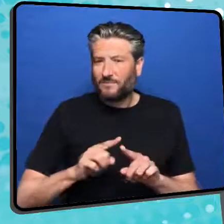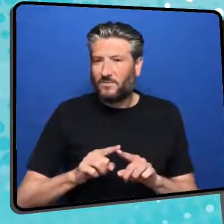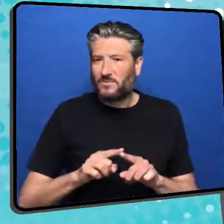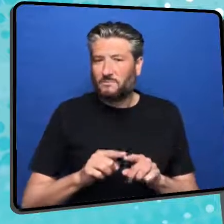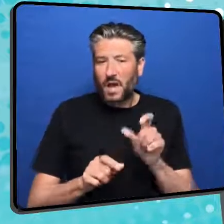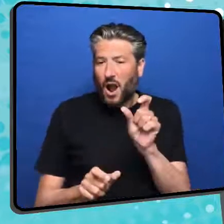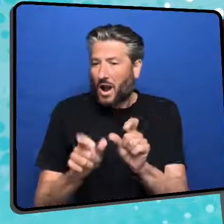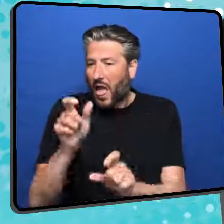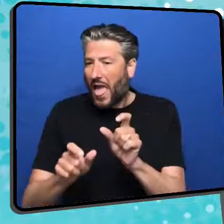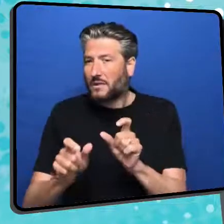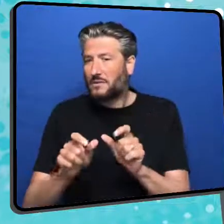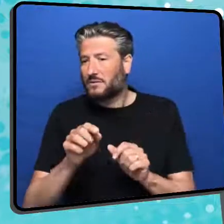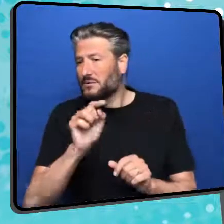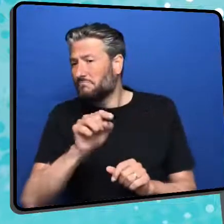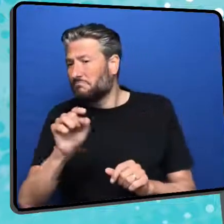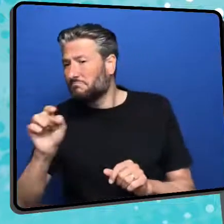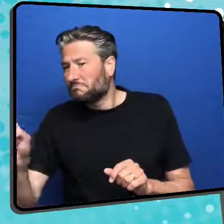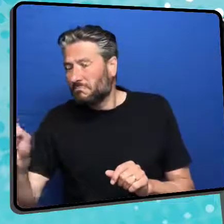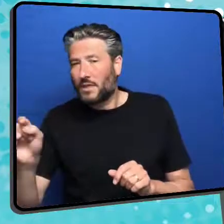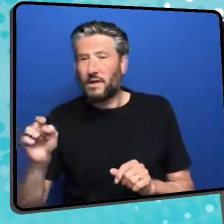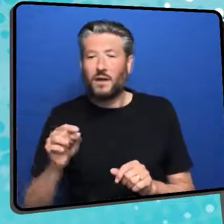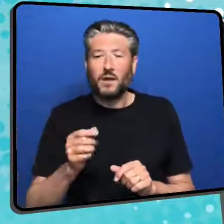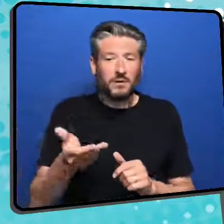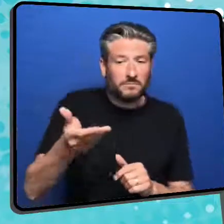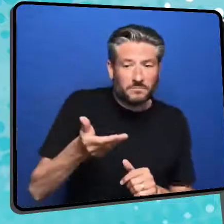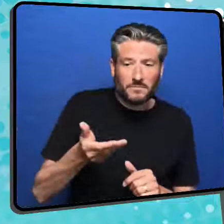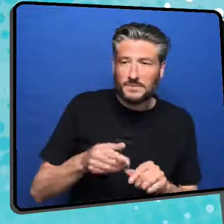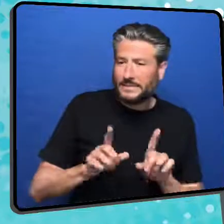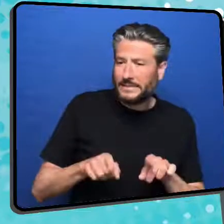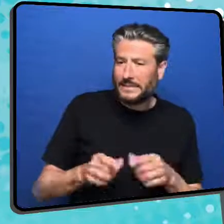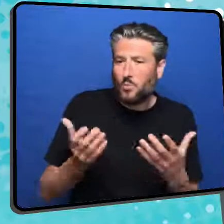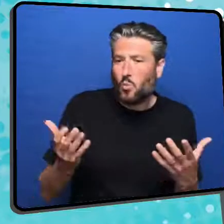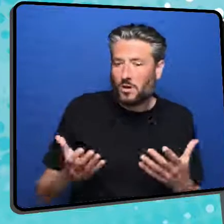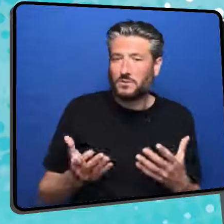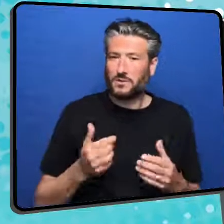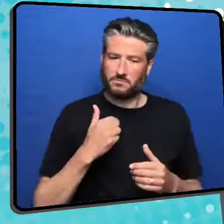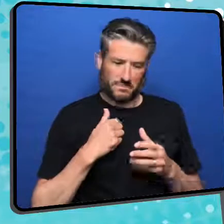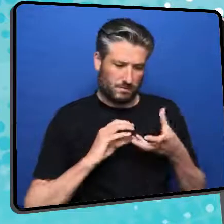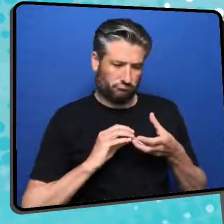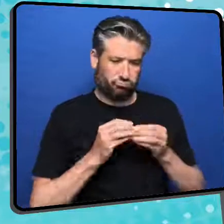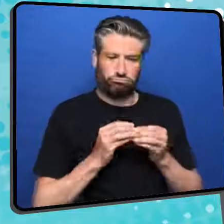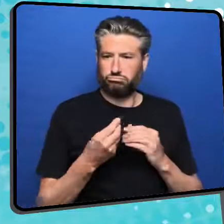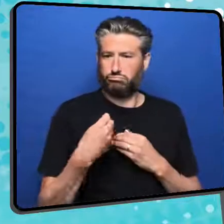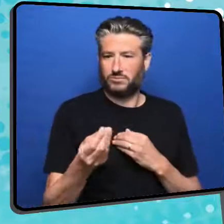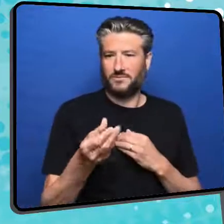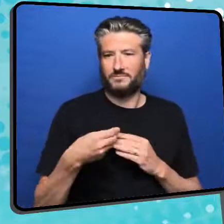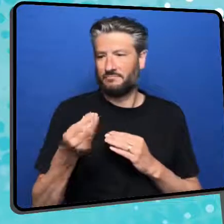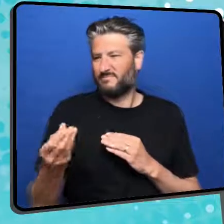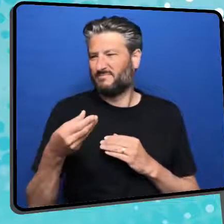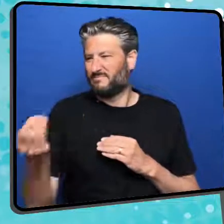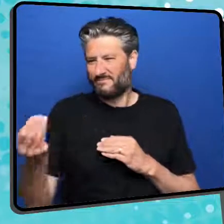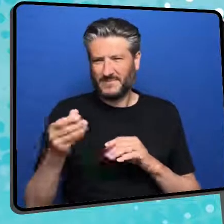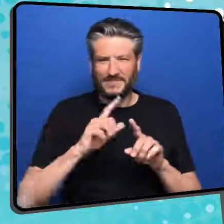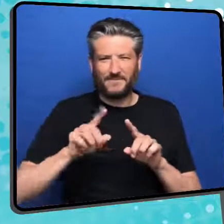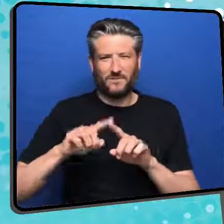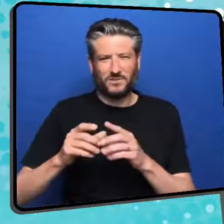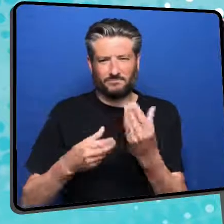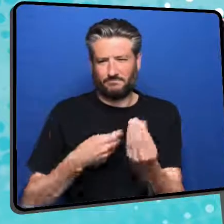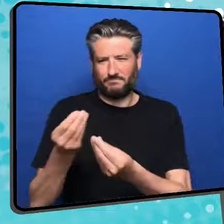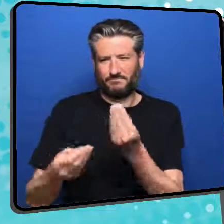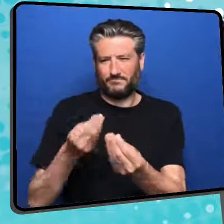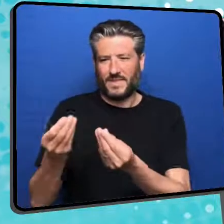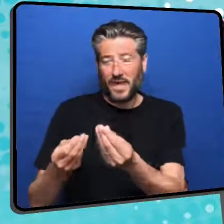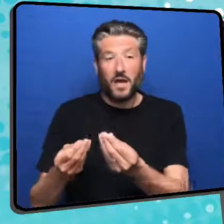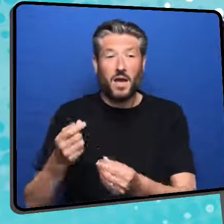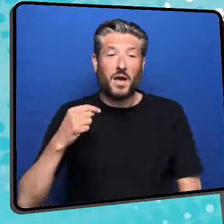a specific product according to their needs. So me, myself, I'm a data scientist, a machine learning engineer, whatever